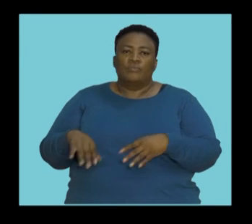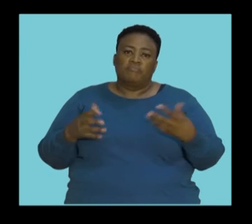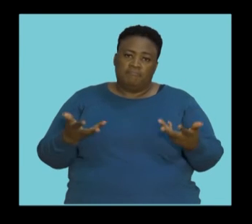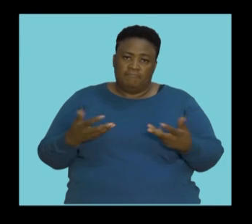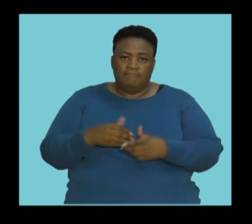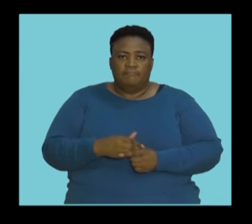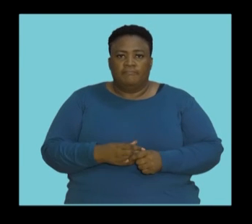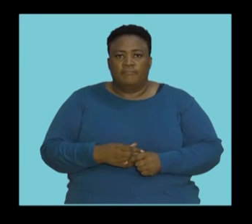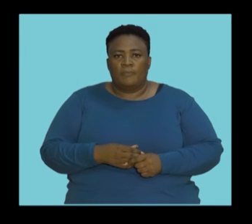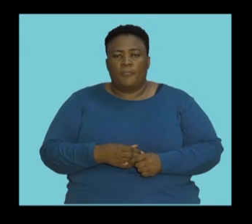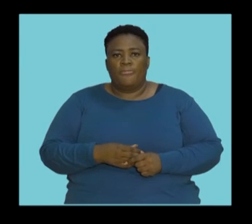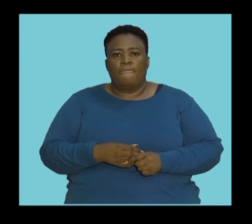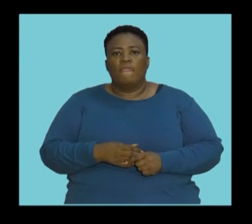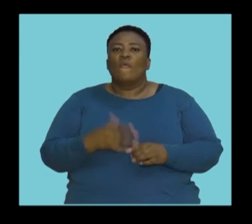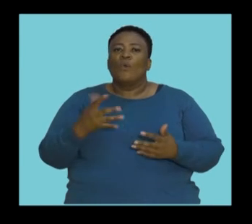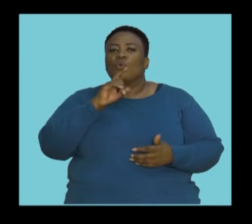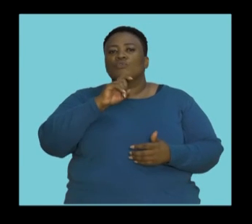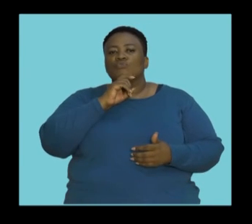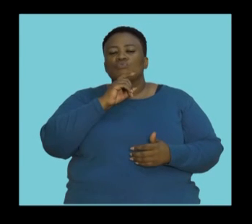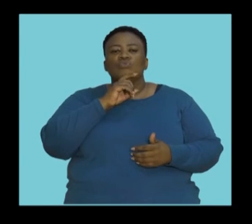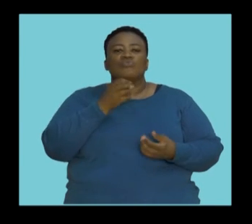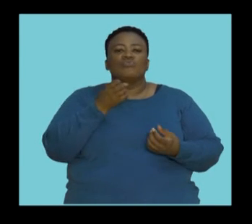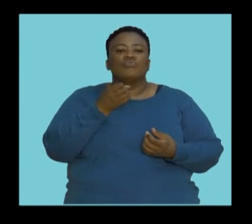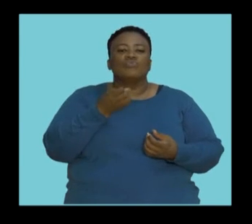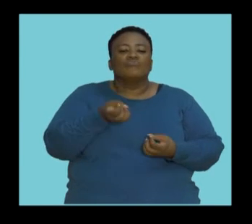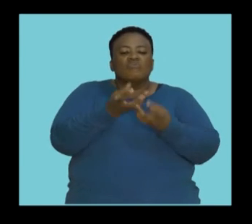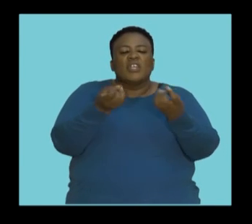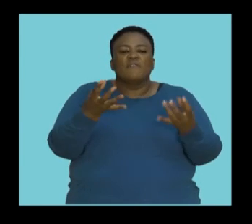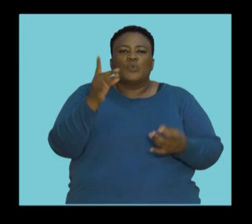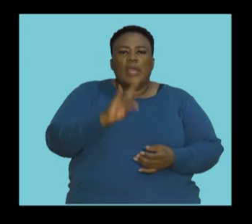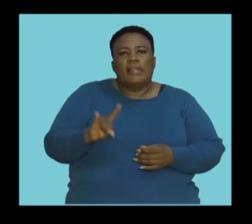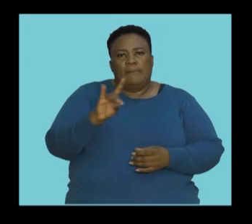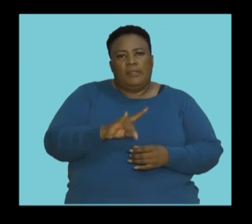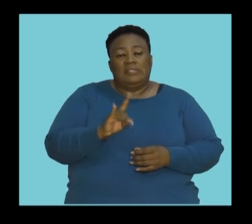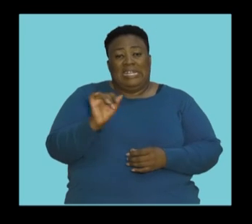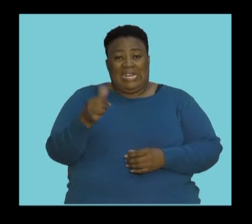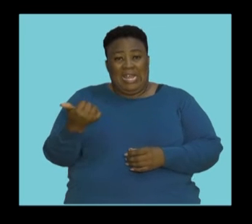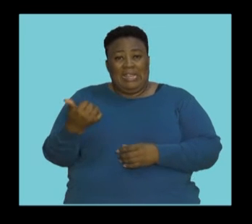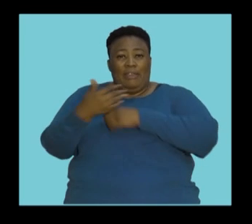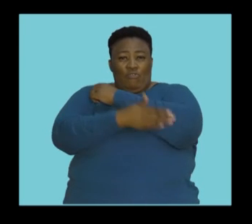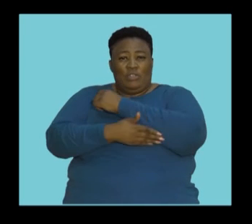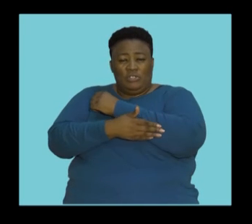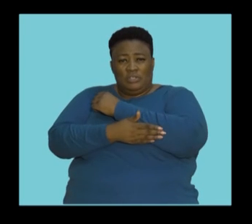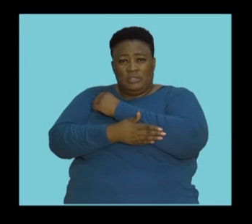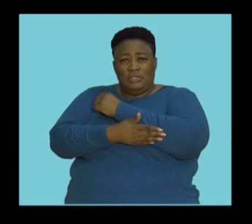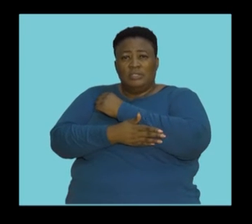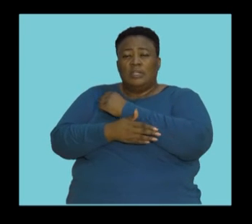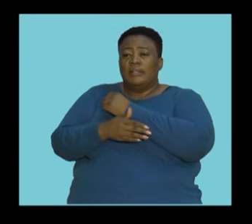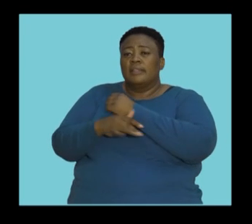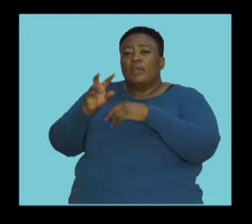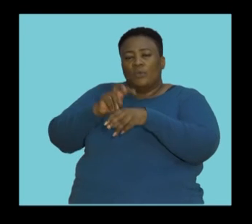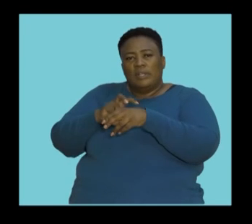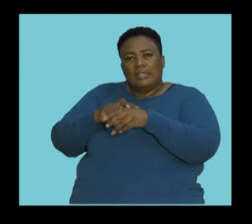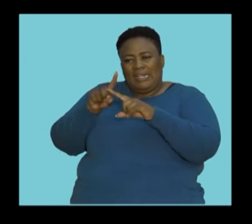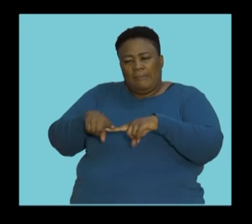not consumed, it's then thrown away or it's used to feed animals. In developing regions, people will depend more on